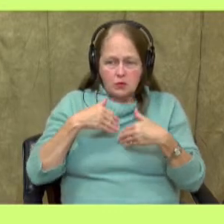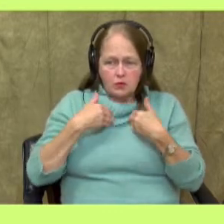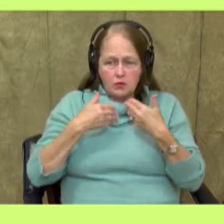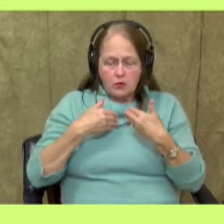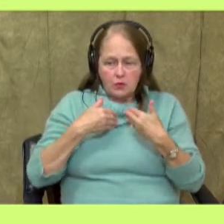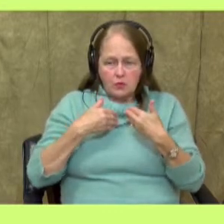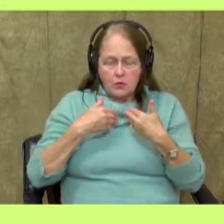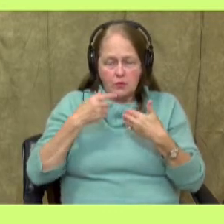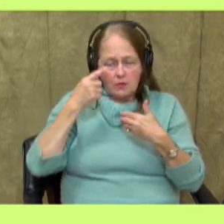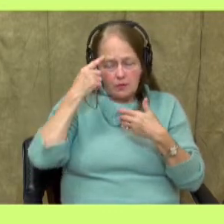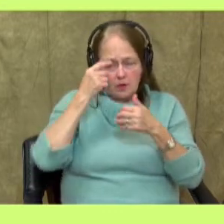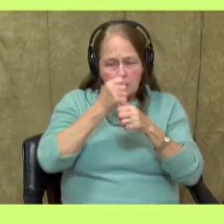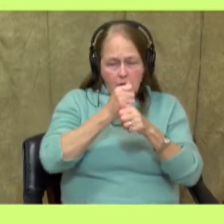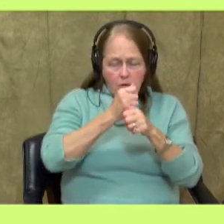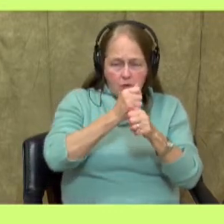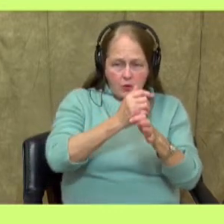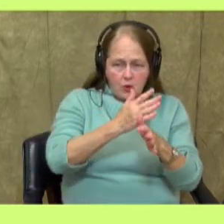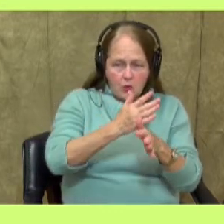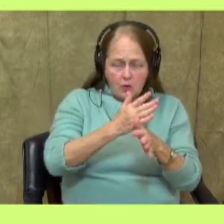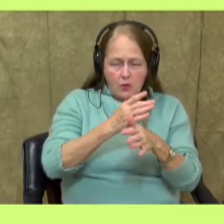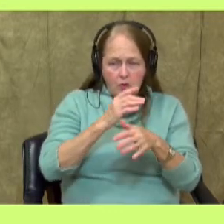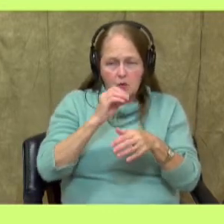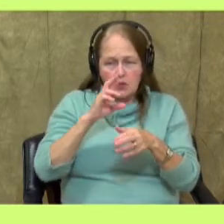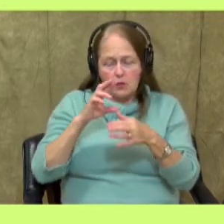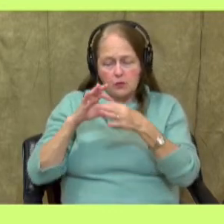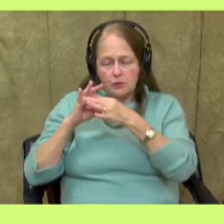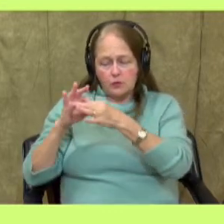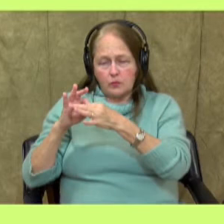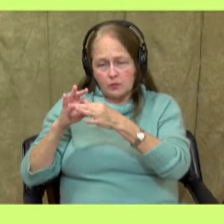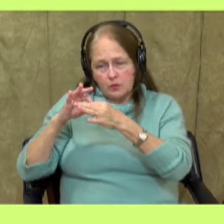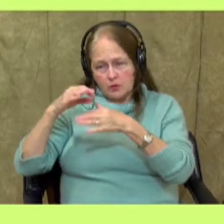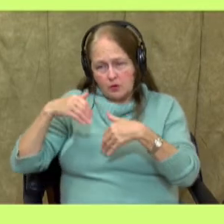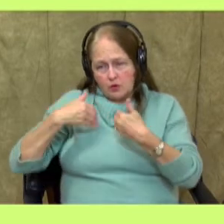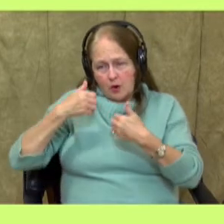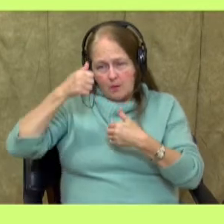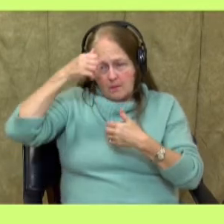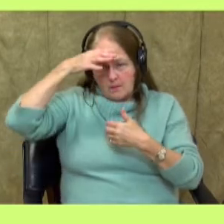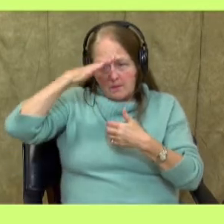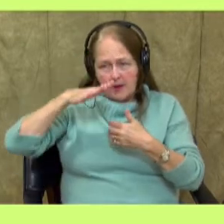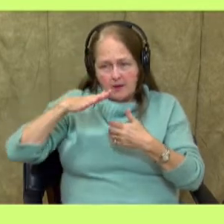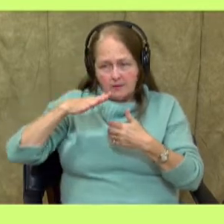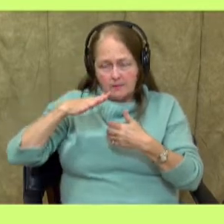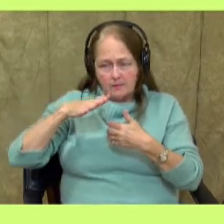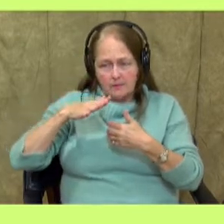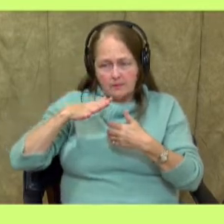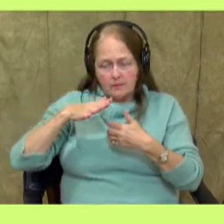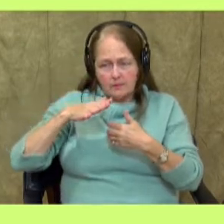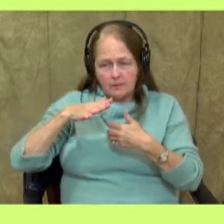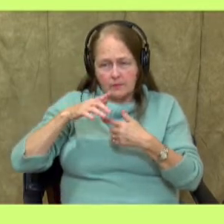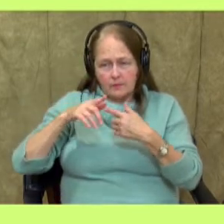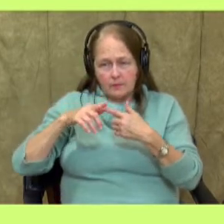about what causes global warming, or would it relate to the young man?